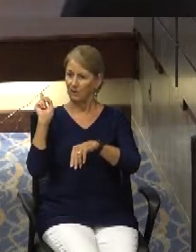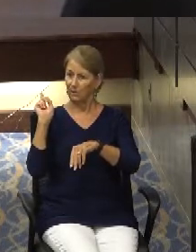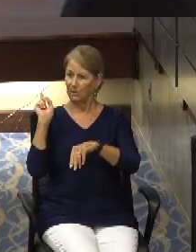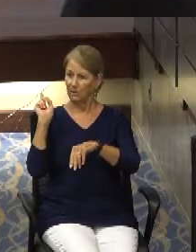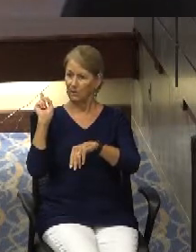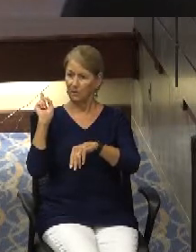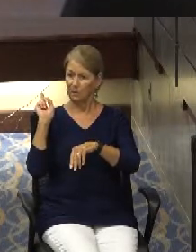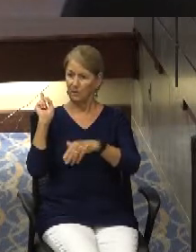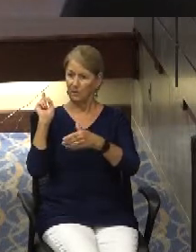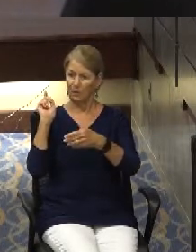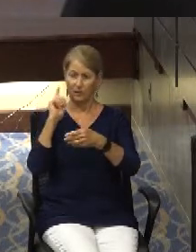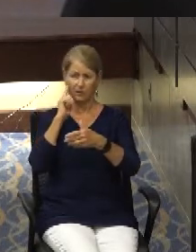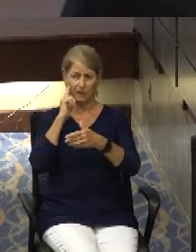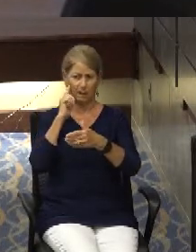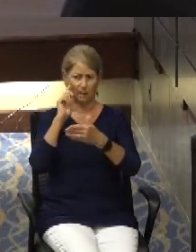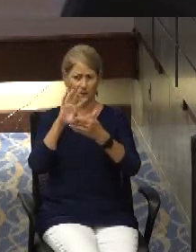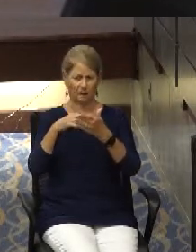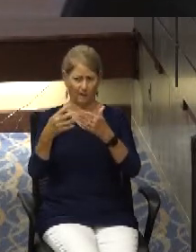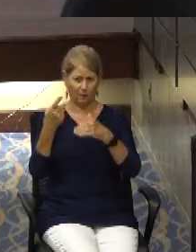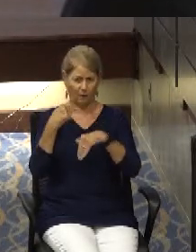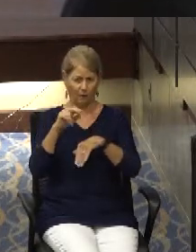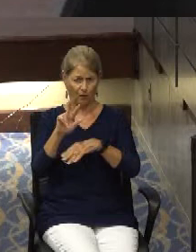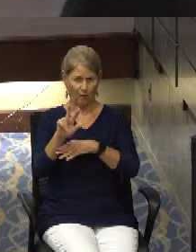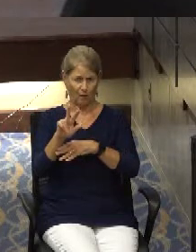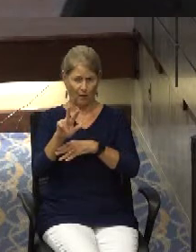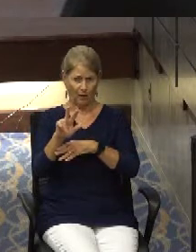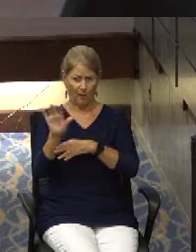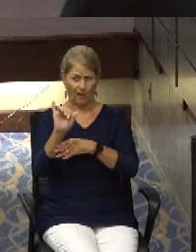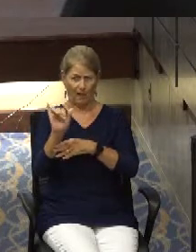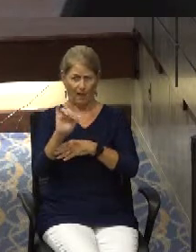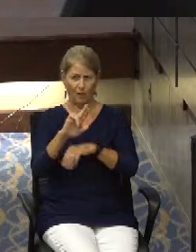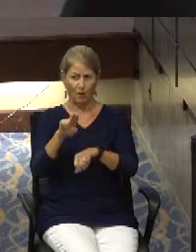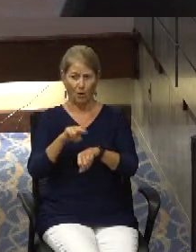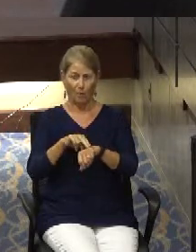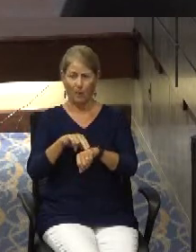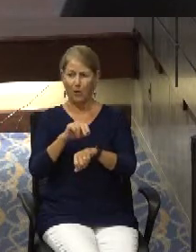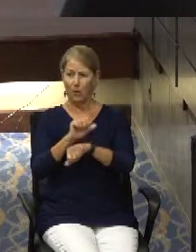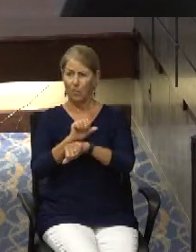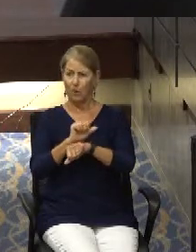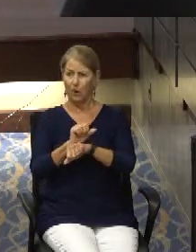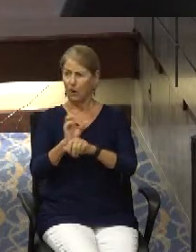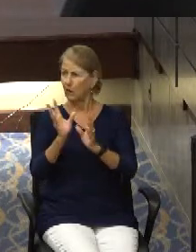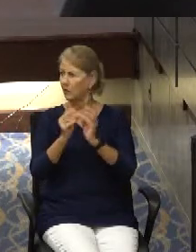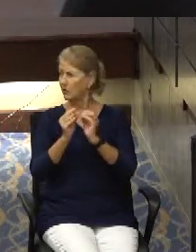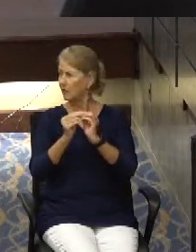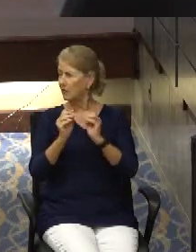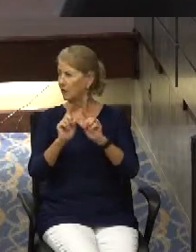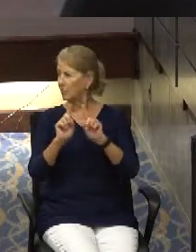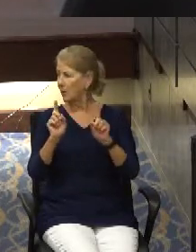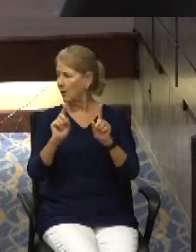it scheduled for 3 like we would a normal work session, but traditionally we've done it at